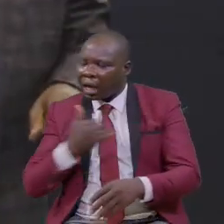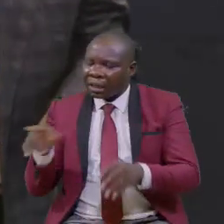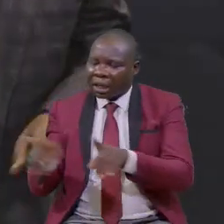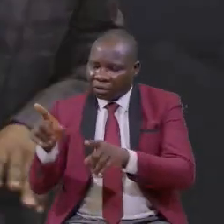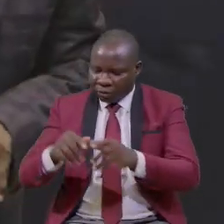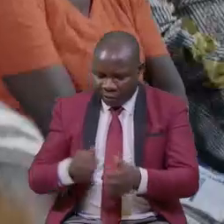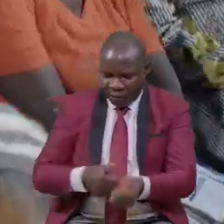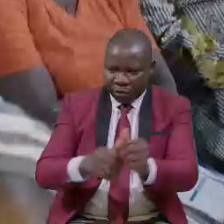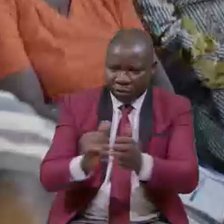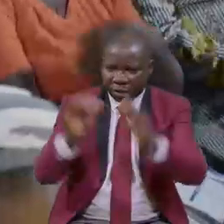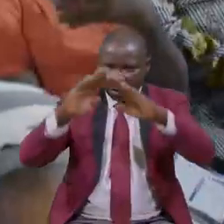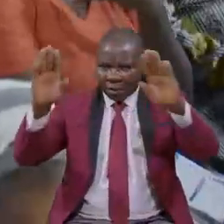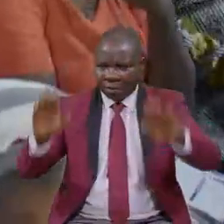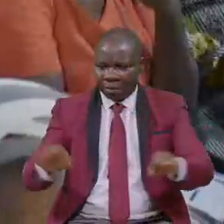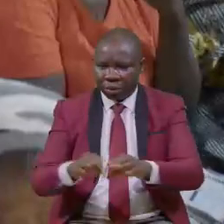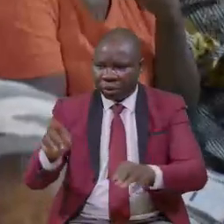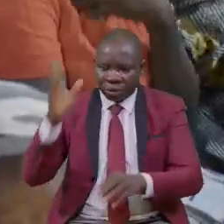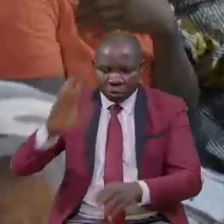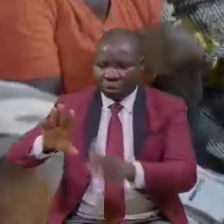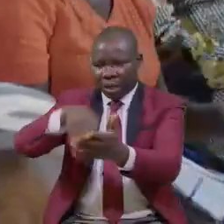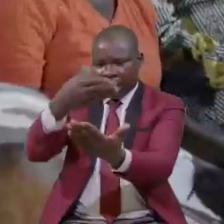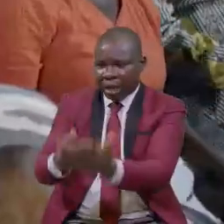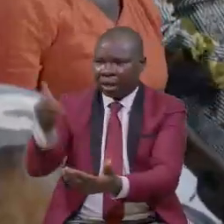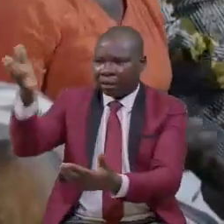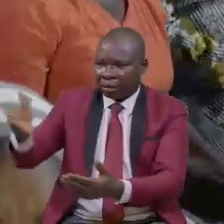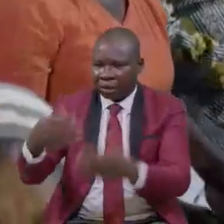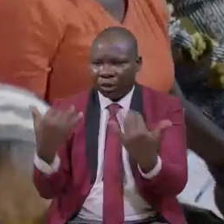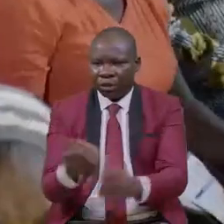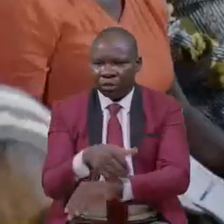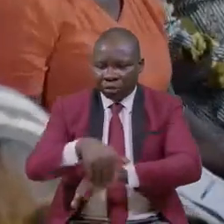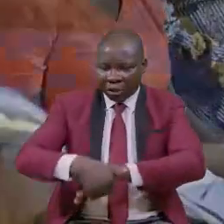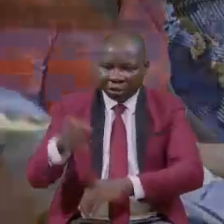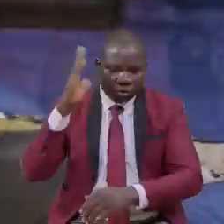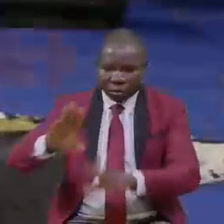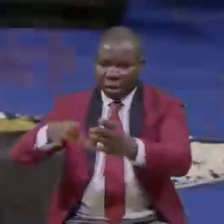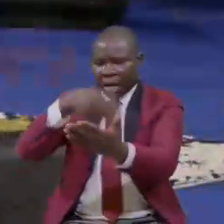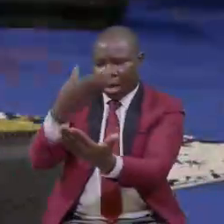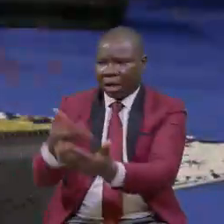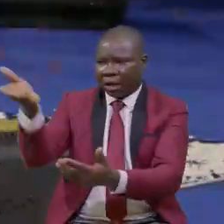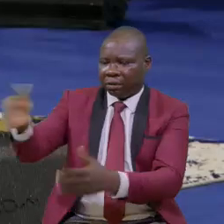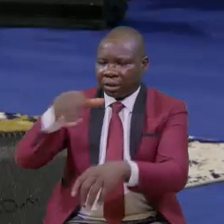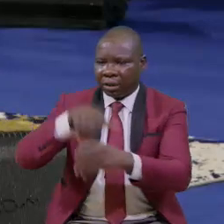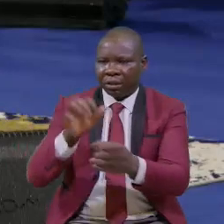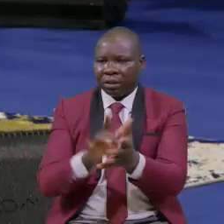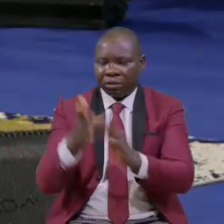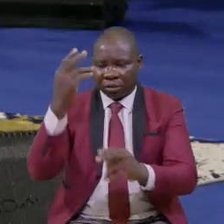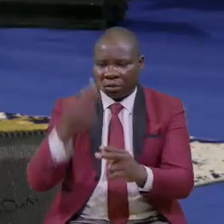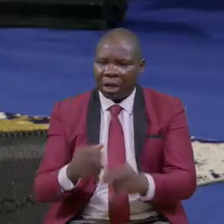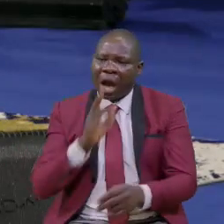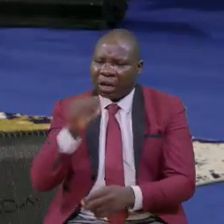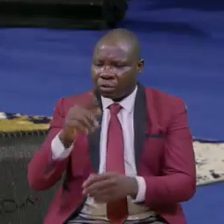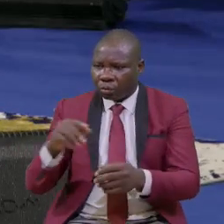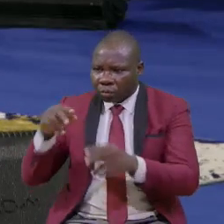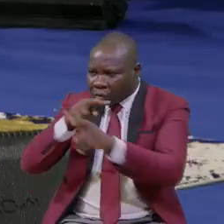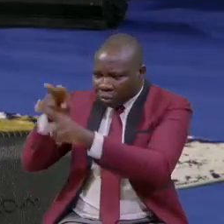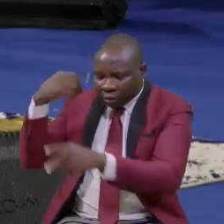you'll get there. Are you looking for healing? Yes. Look at that sign. That sign points to the